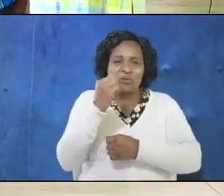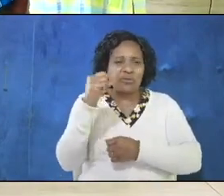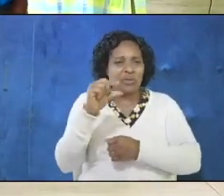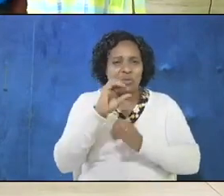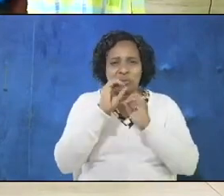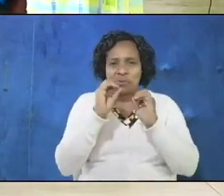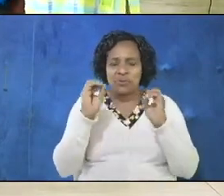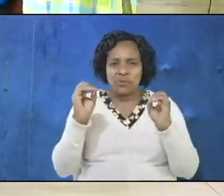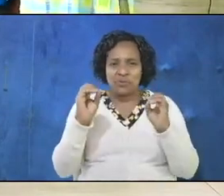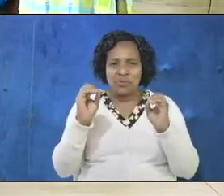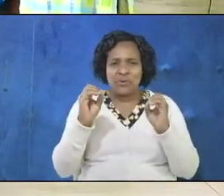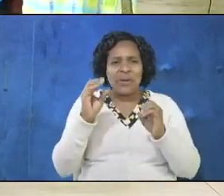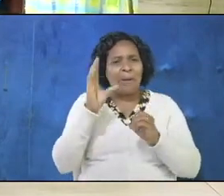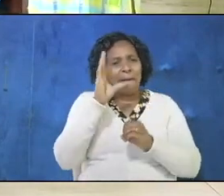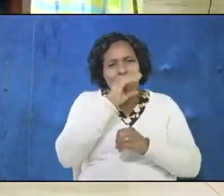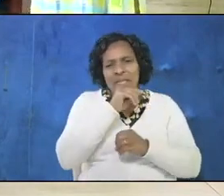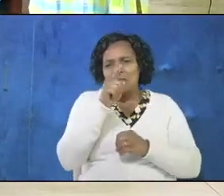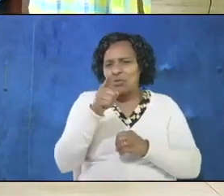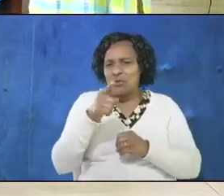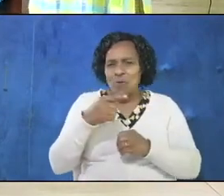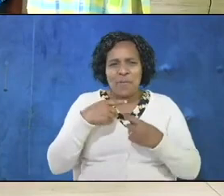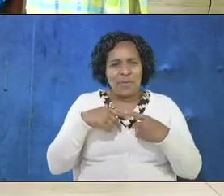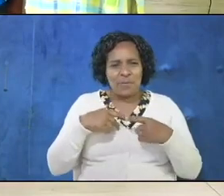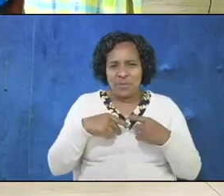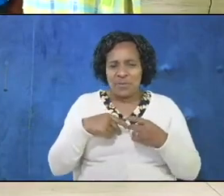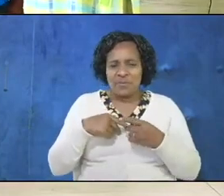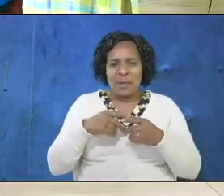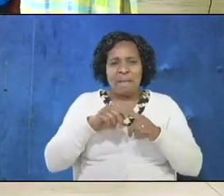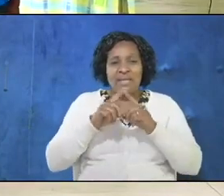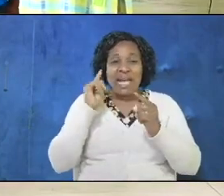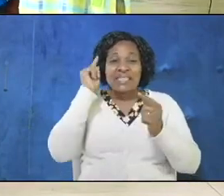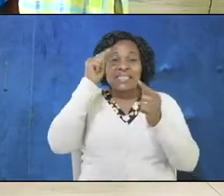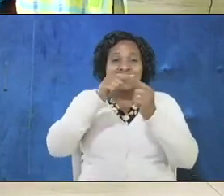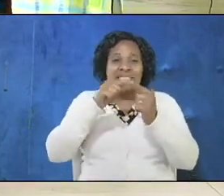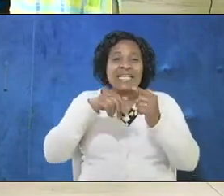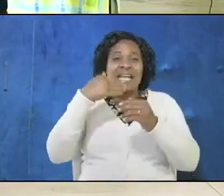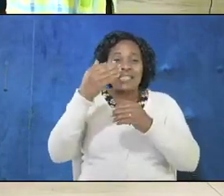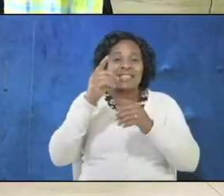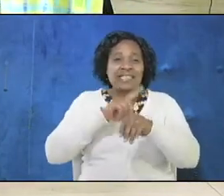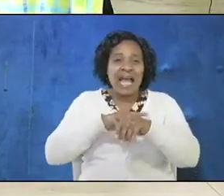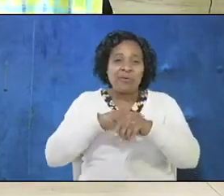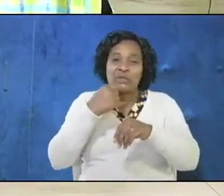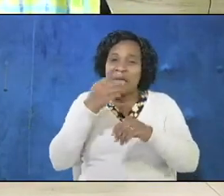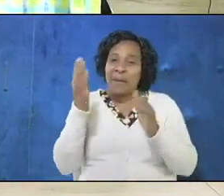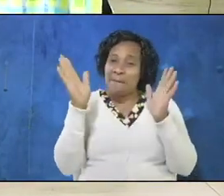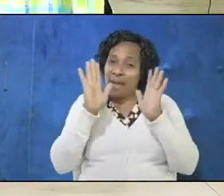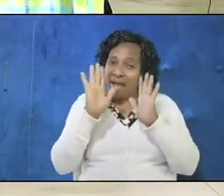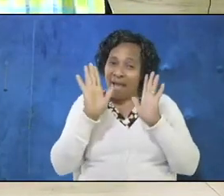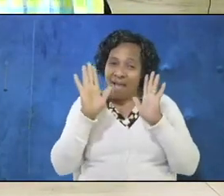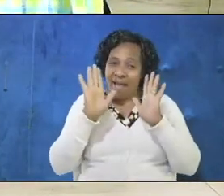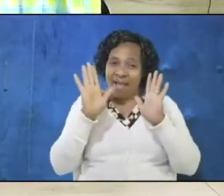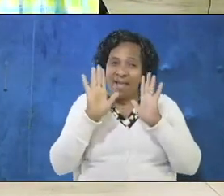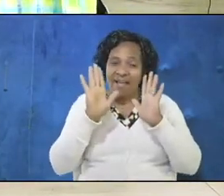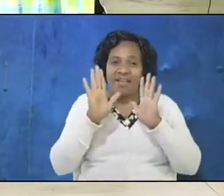gospel. We will miss you dearly, guys. But until next time, we say bye.